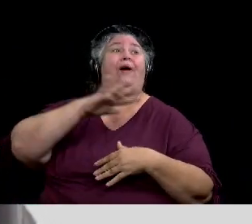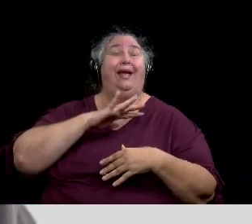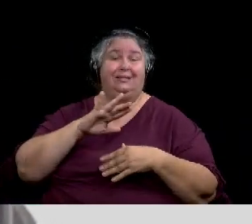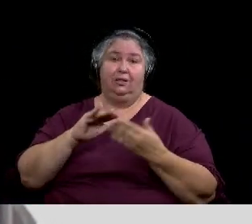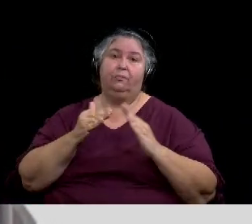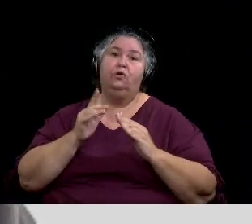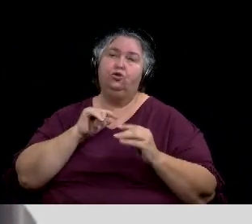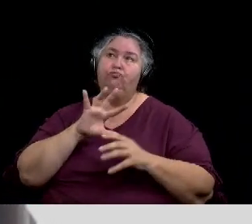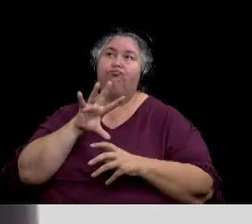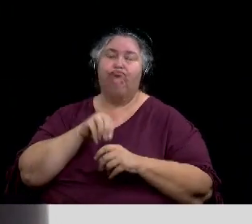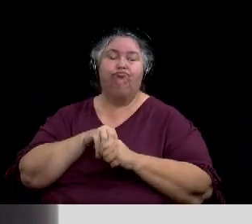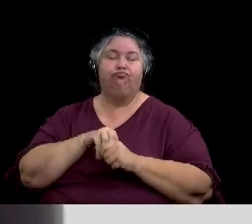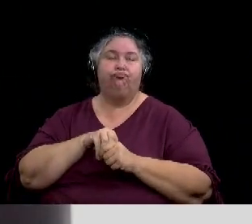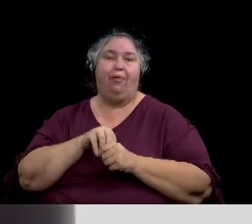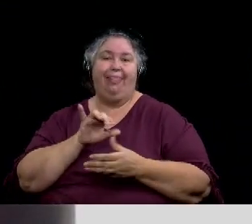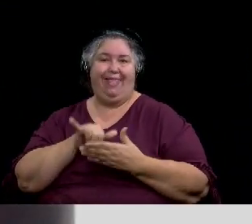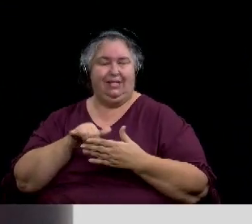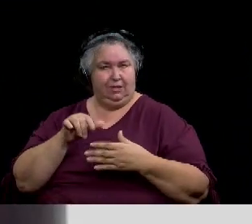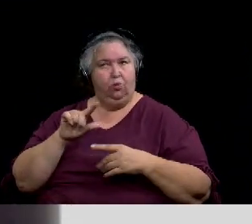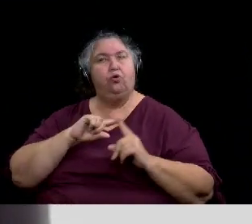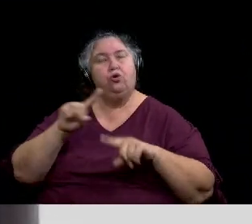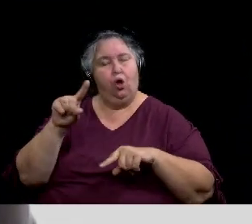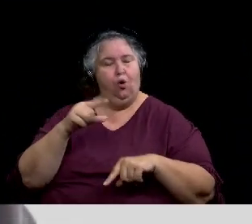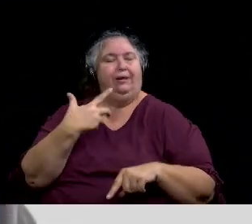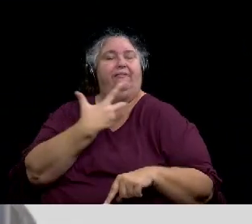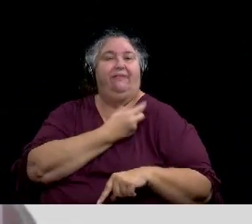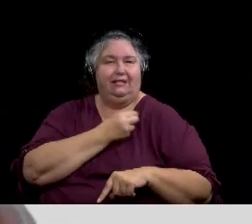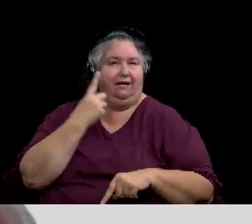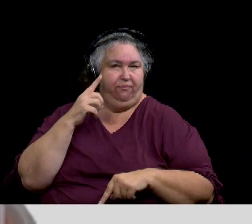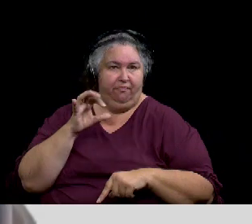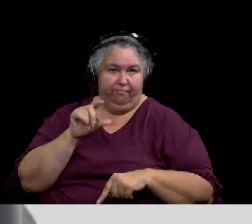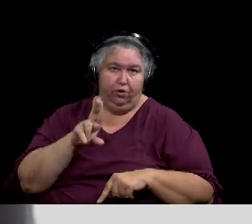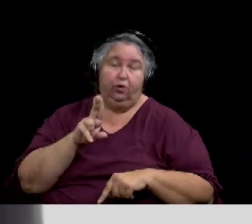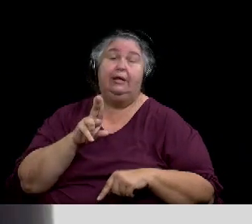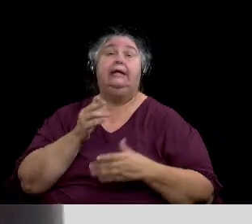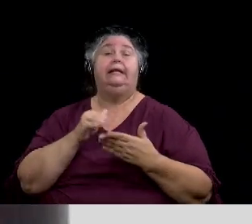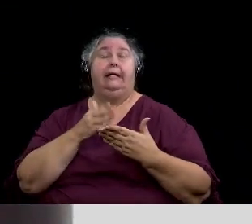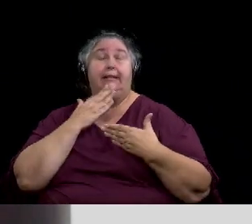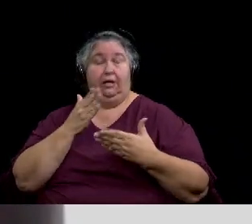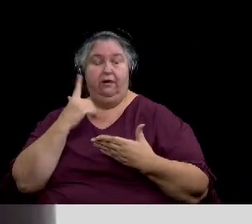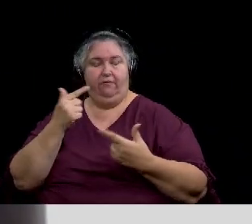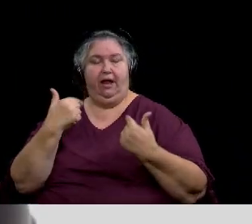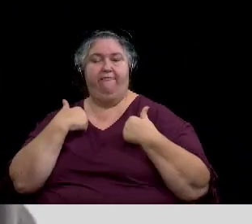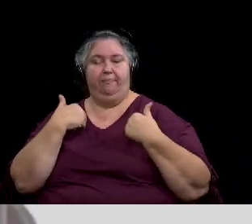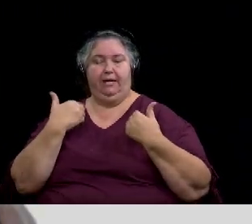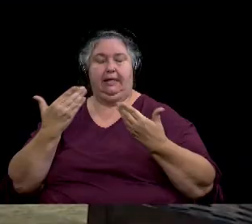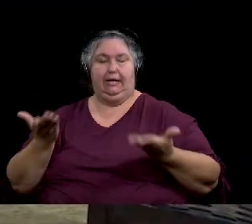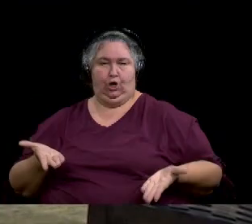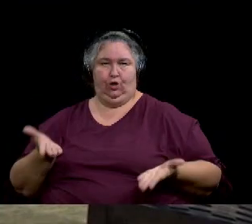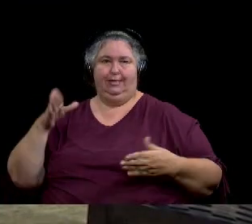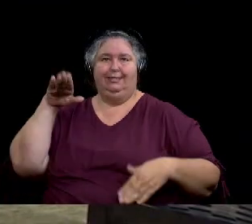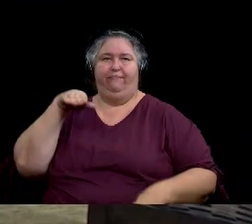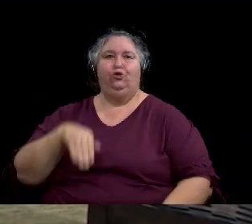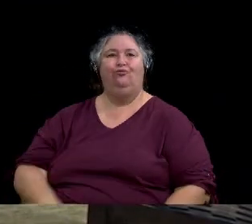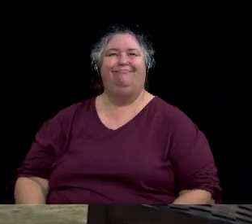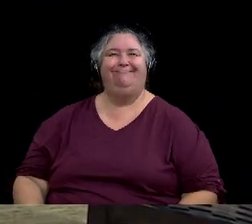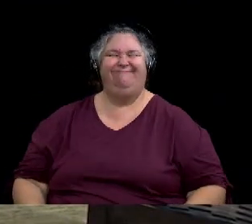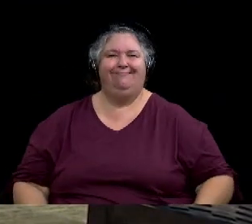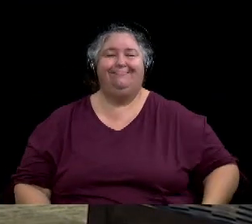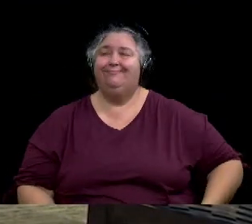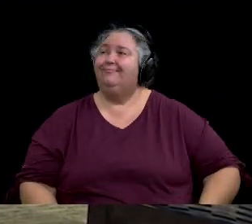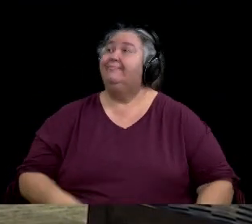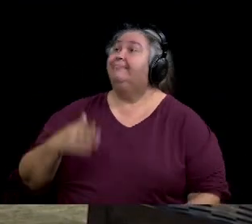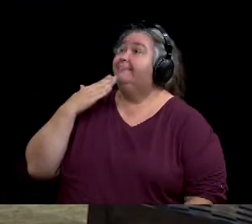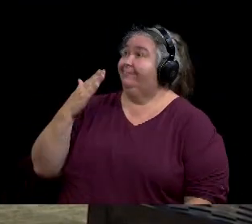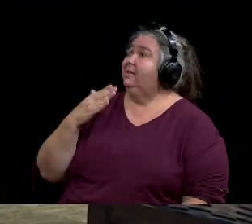that endeavor as well. So get out and get vaccinated. Again, thank you for having me here this afternoon. Thank you, Dr. Becker. Next,